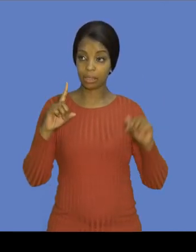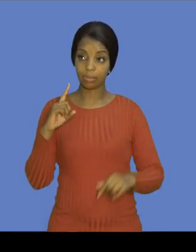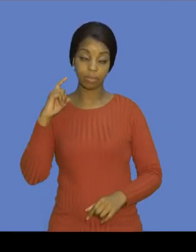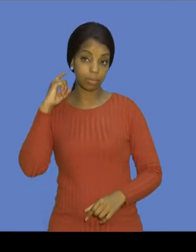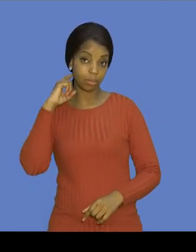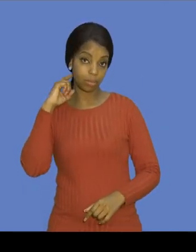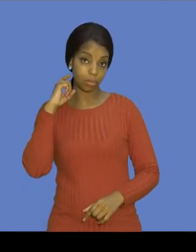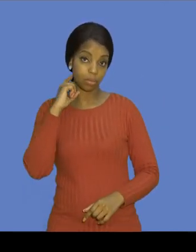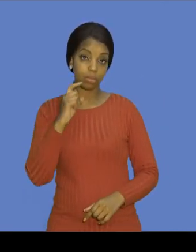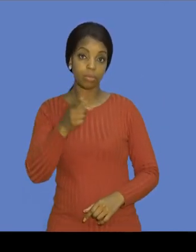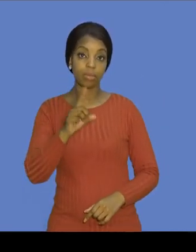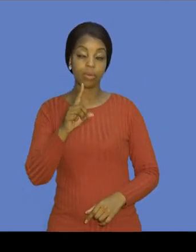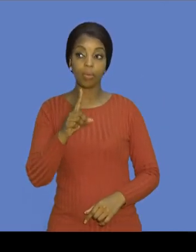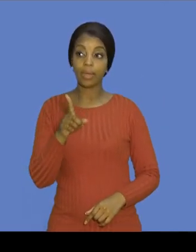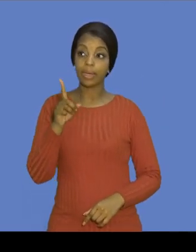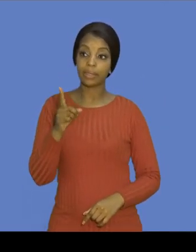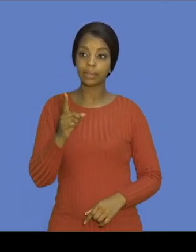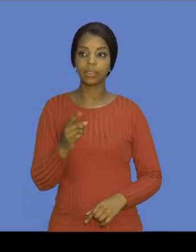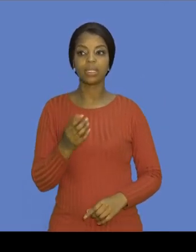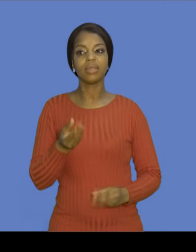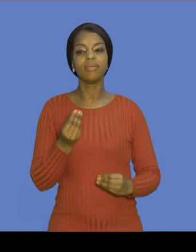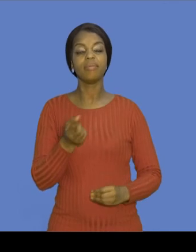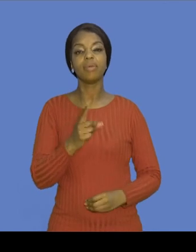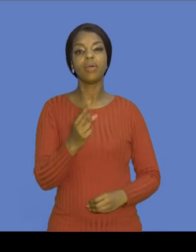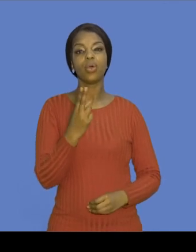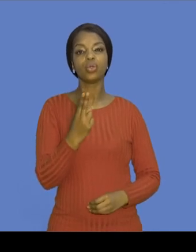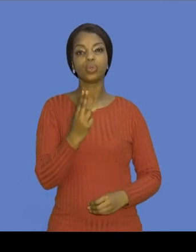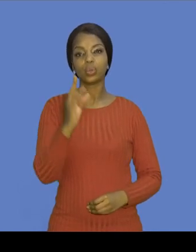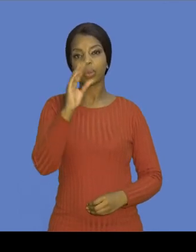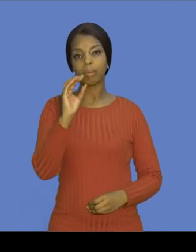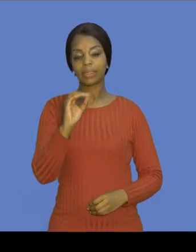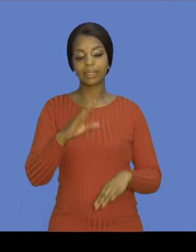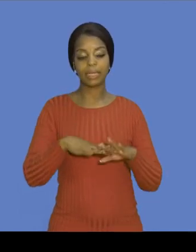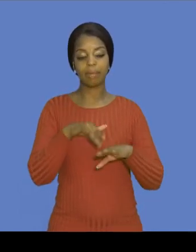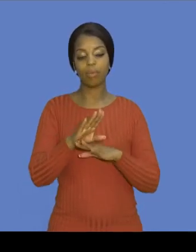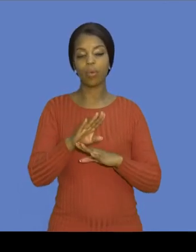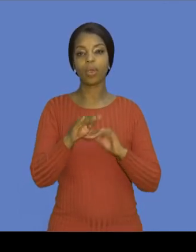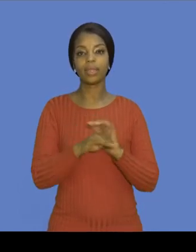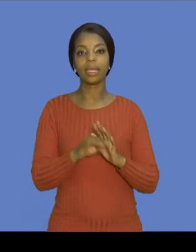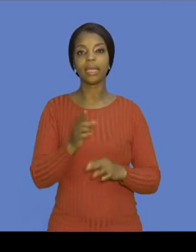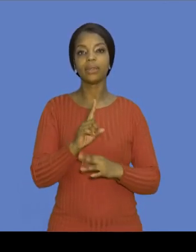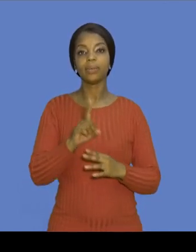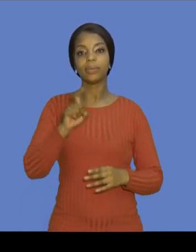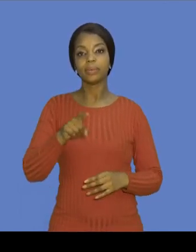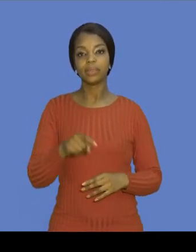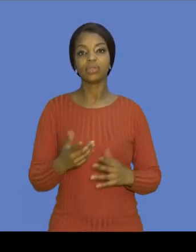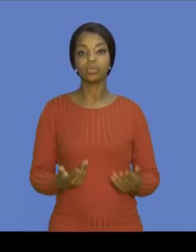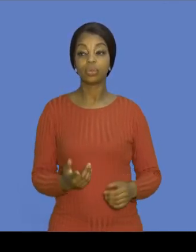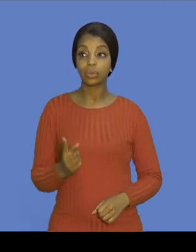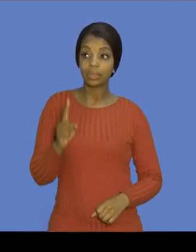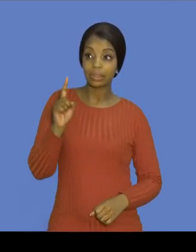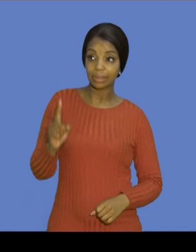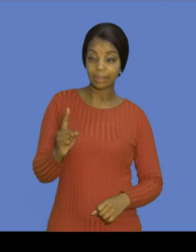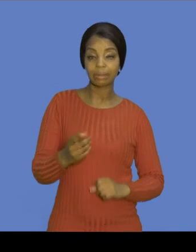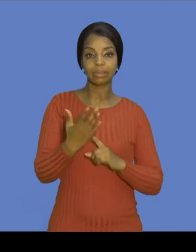need to look at is Sarah actually went for 2% more than what the inflation rate is. So this